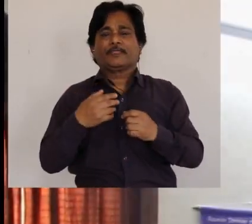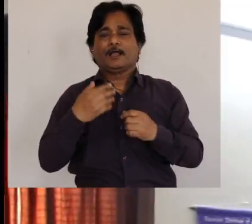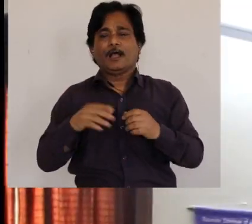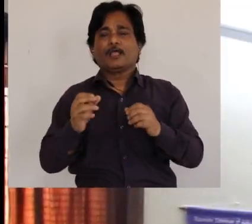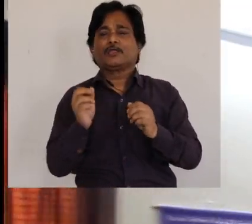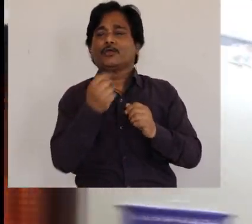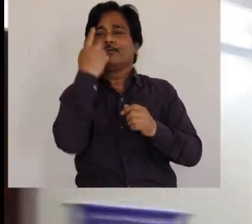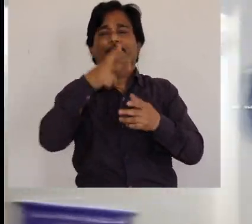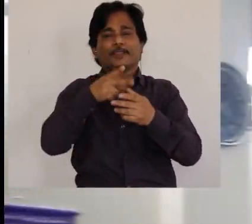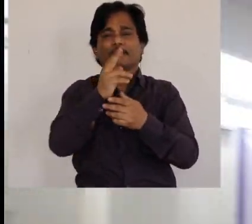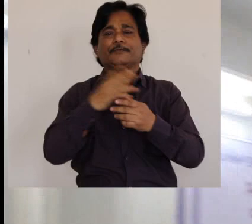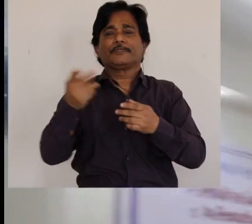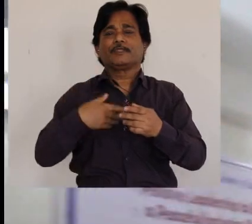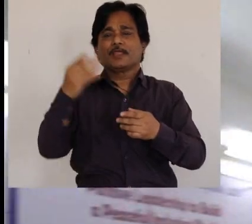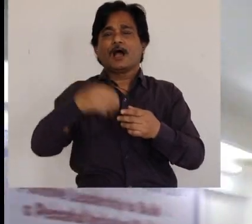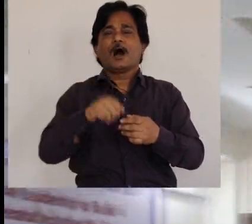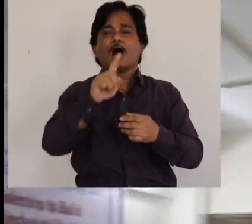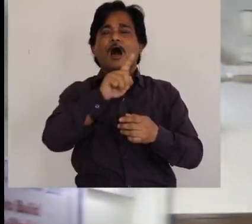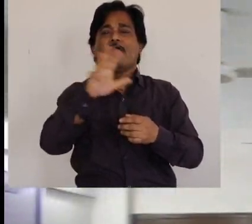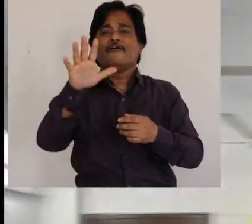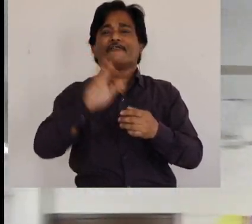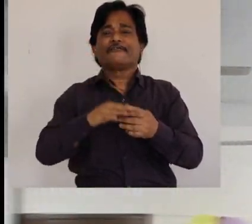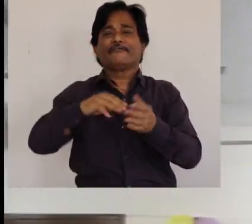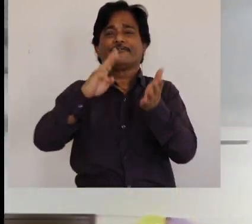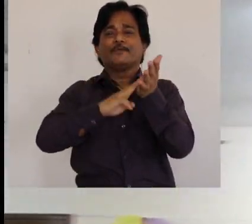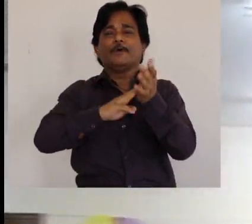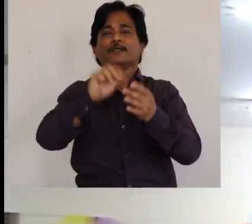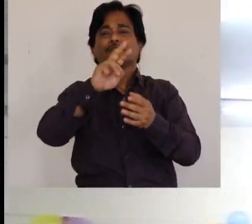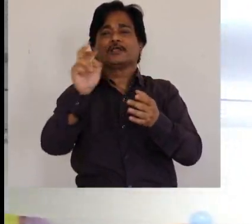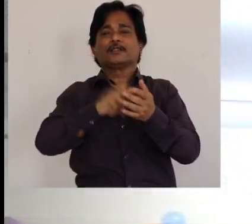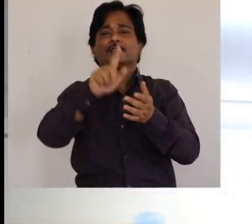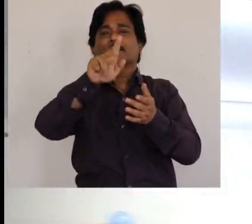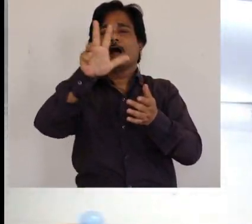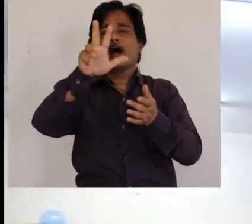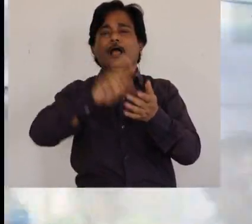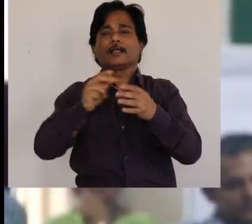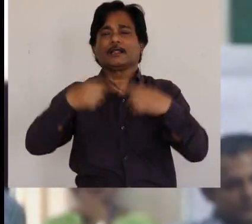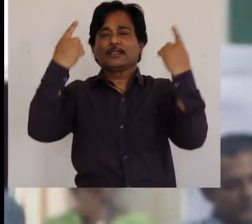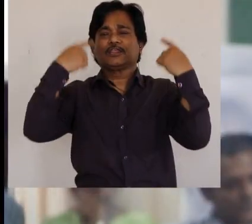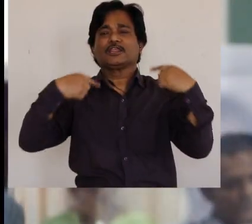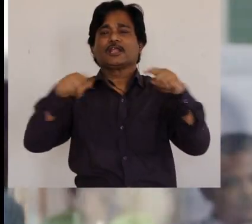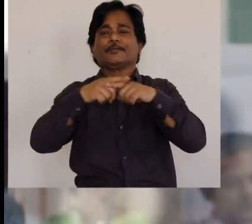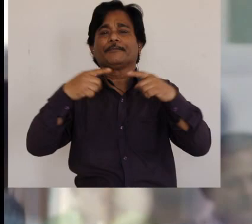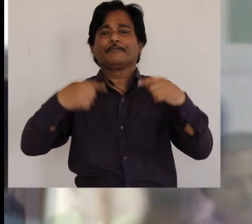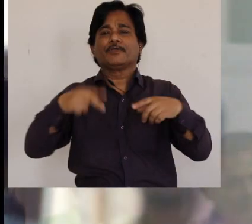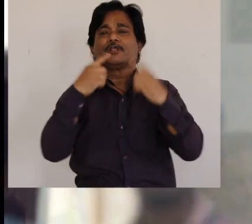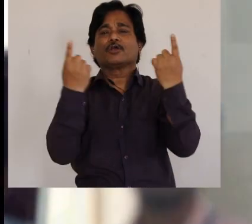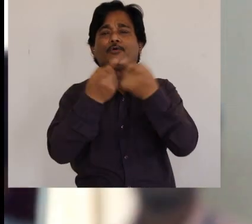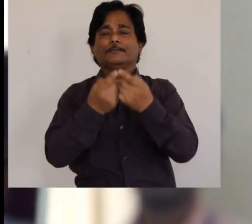Inauguration session took place on the 15th March 2018 in CDD Conference Room.